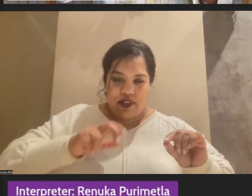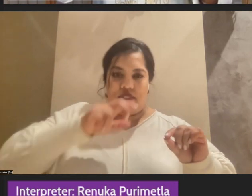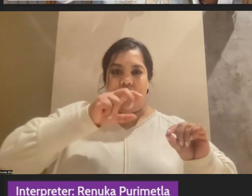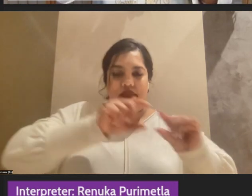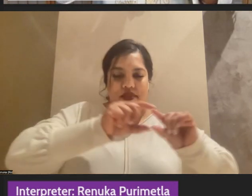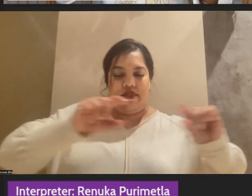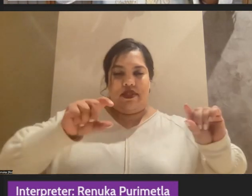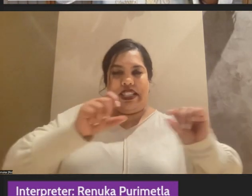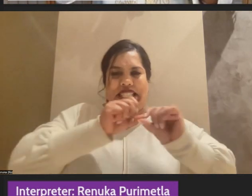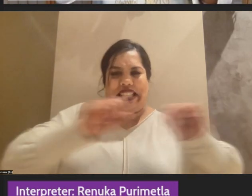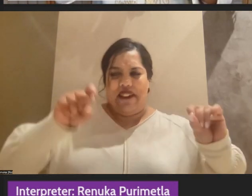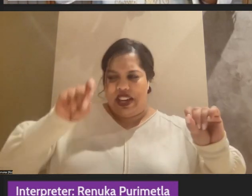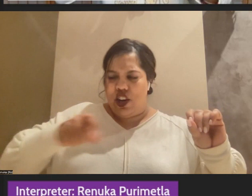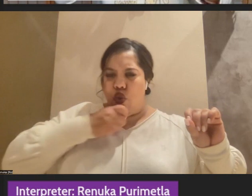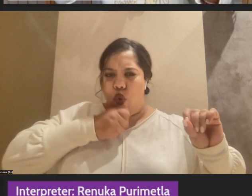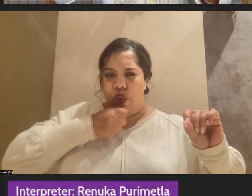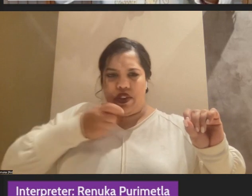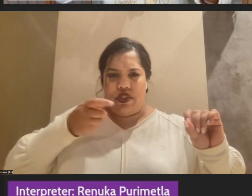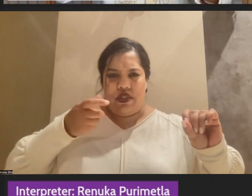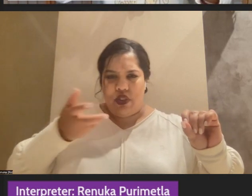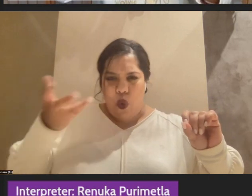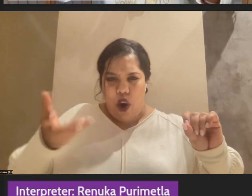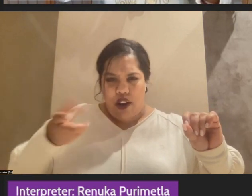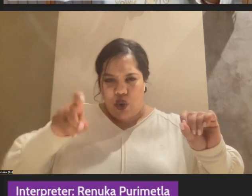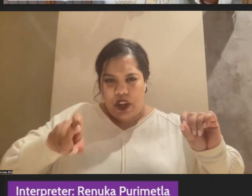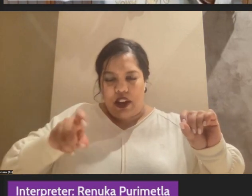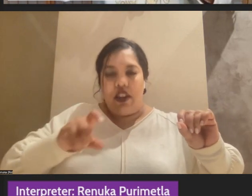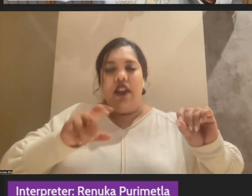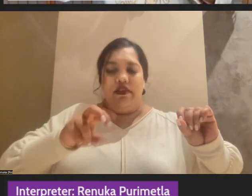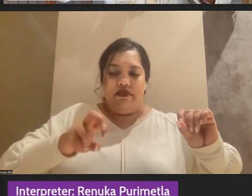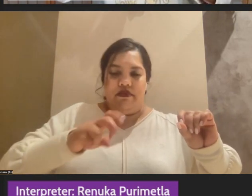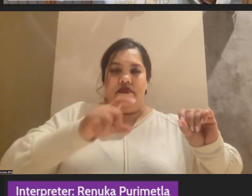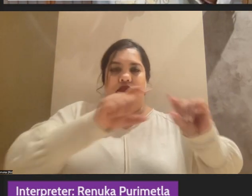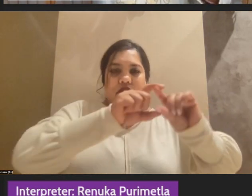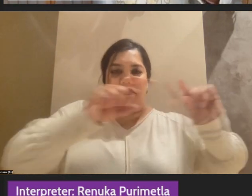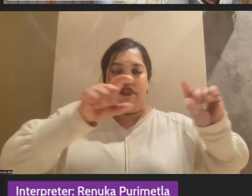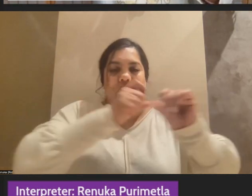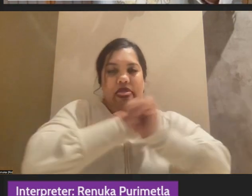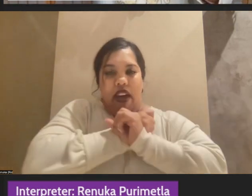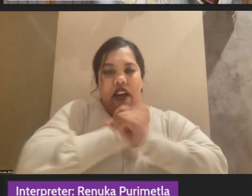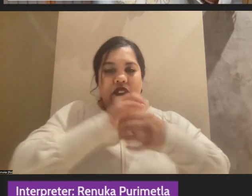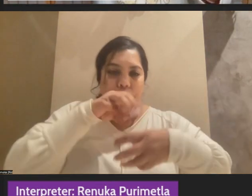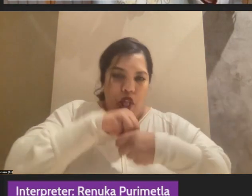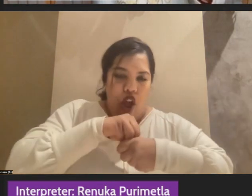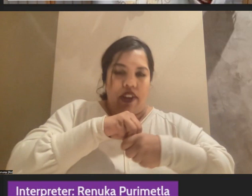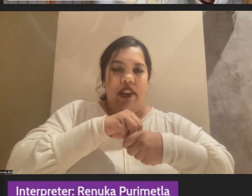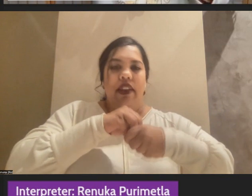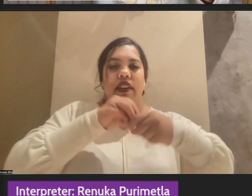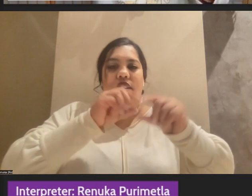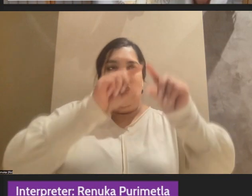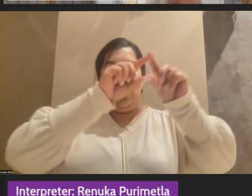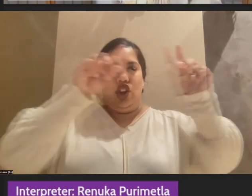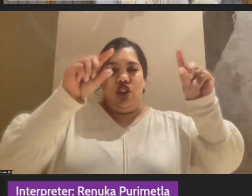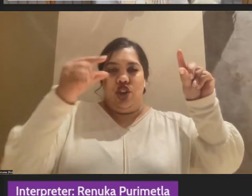wants do you have regarding love and belonging? Climb the mountain. Esteem, climb the mountain. Self-realization,